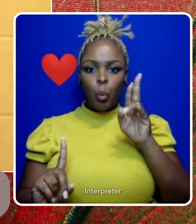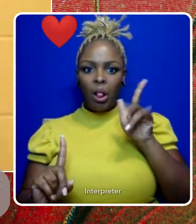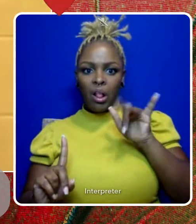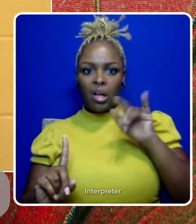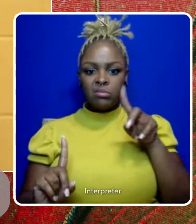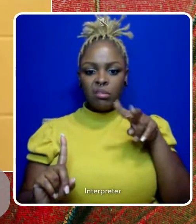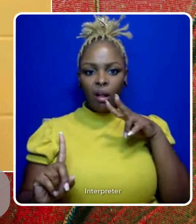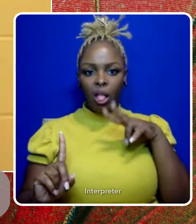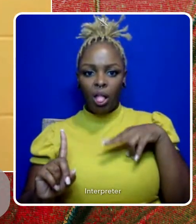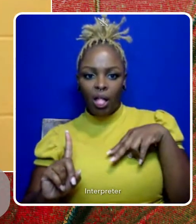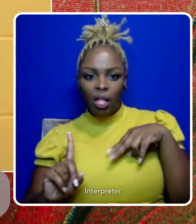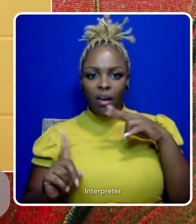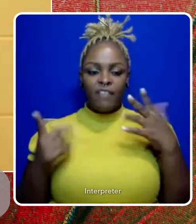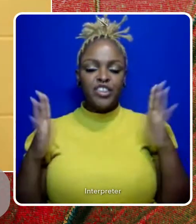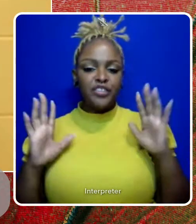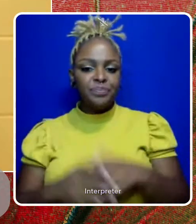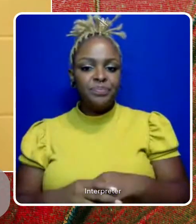a lady.